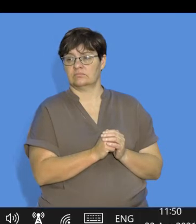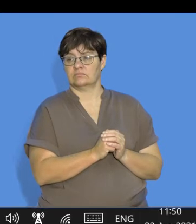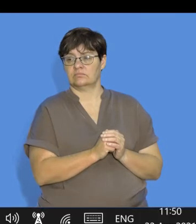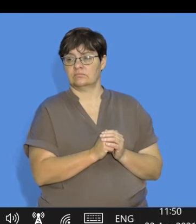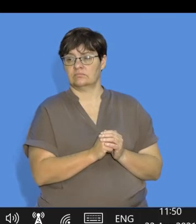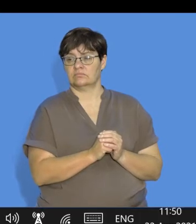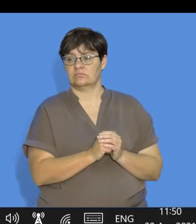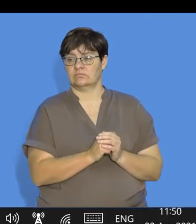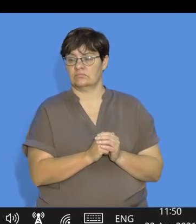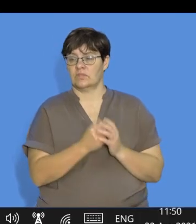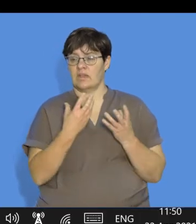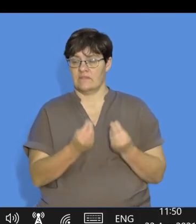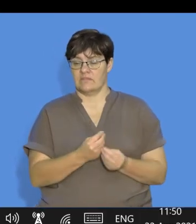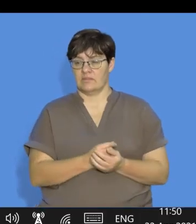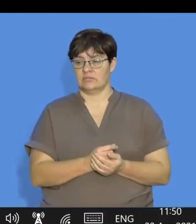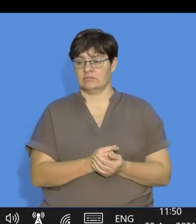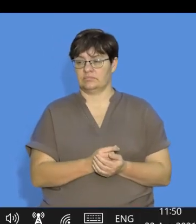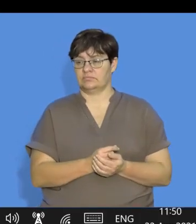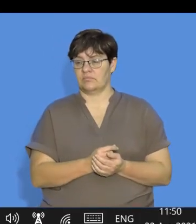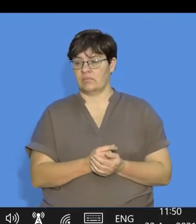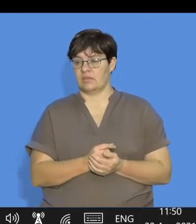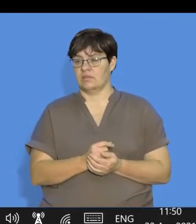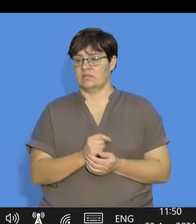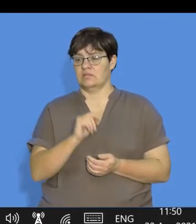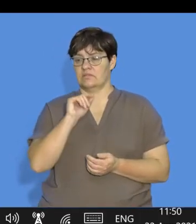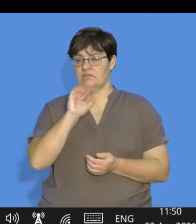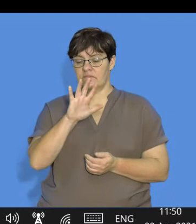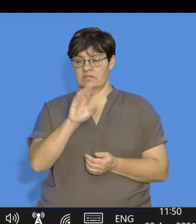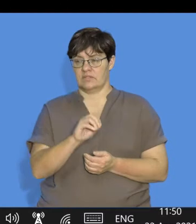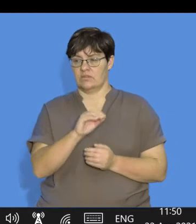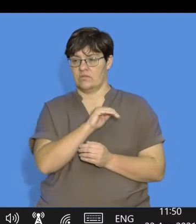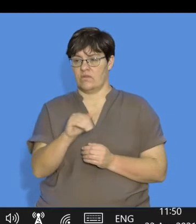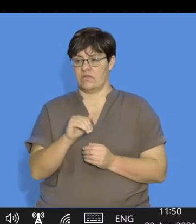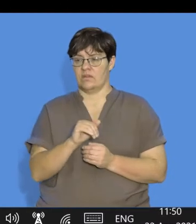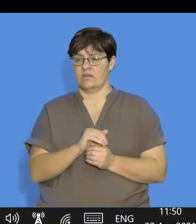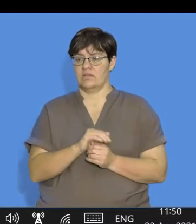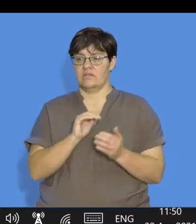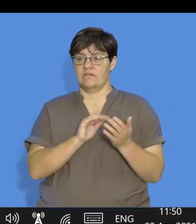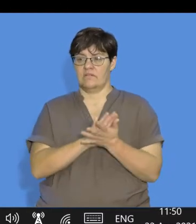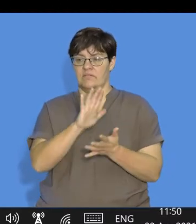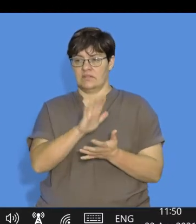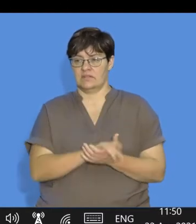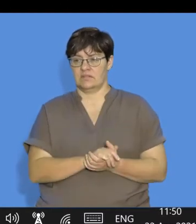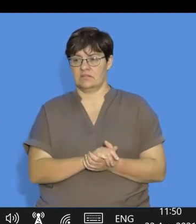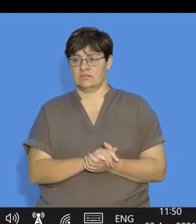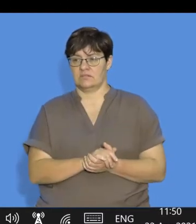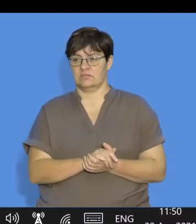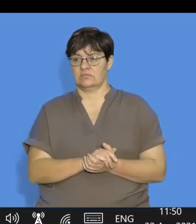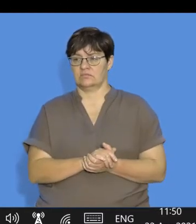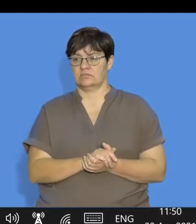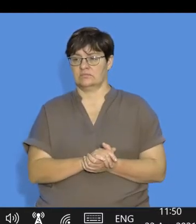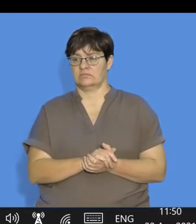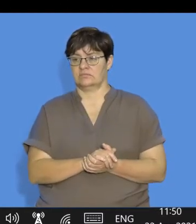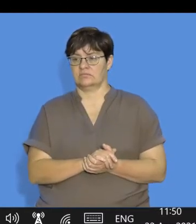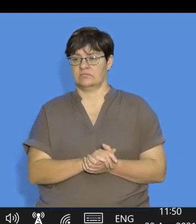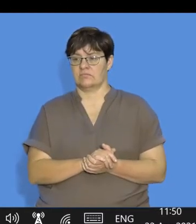Then what are we having here? 10 times 5, it gives us a 50, okay, divided by 15. Okay, so